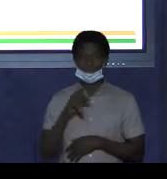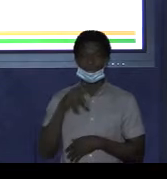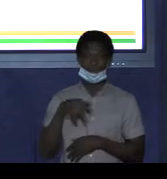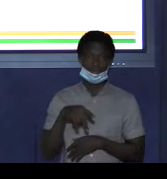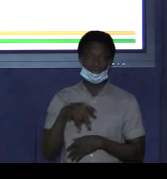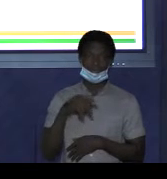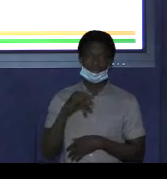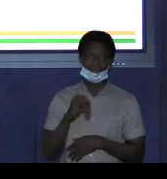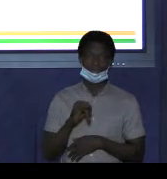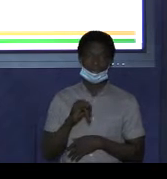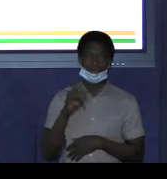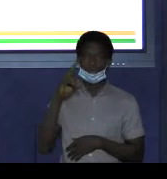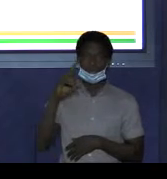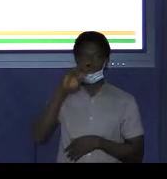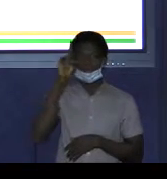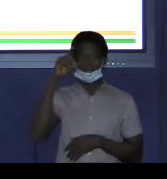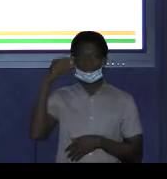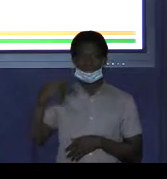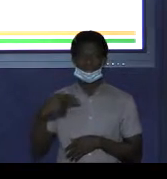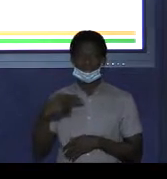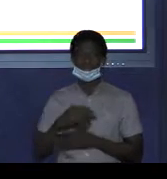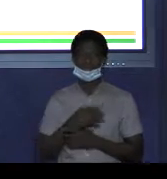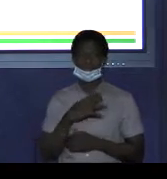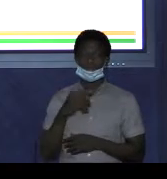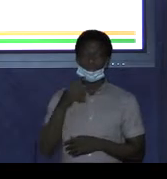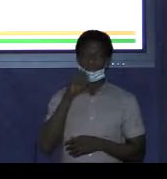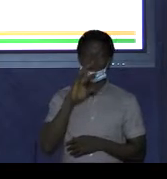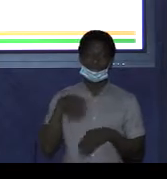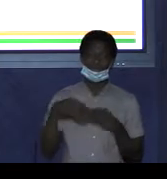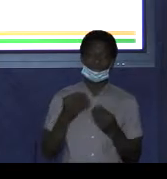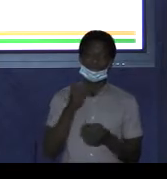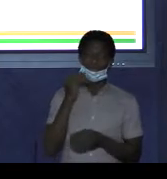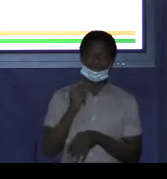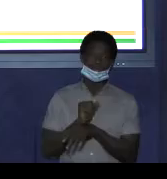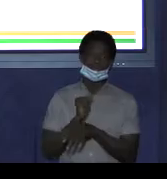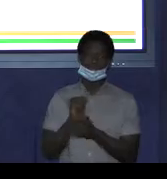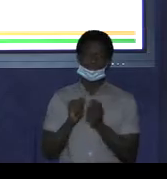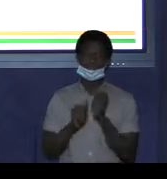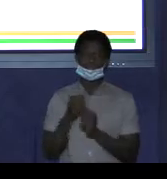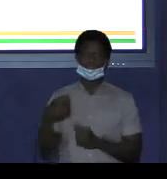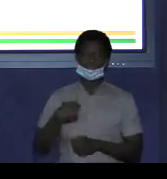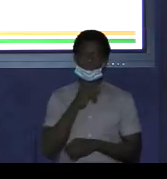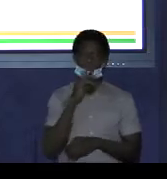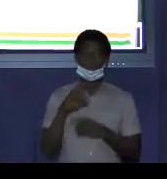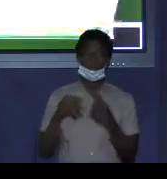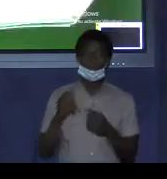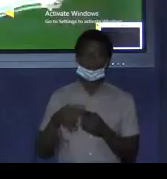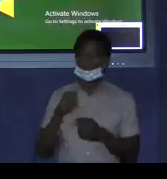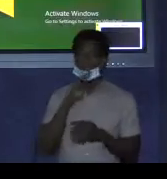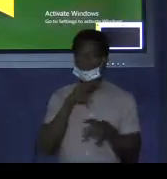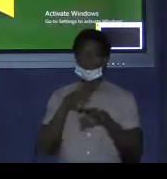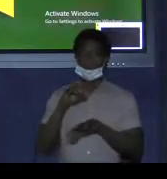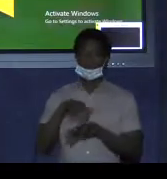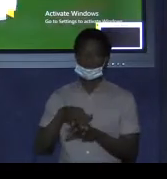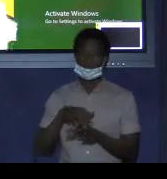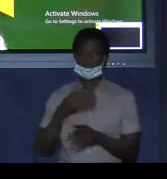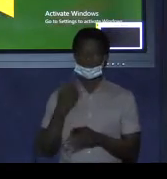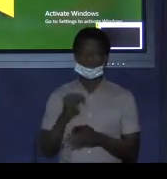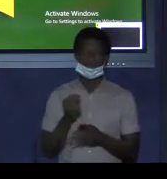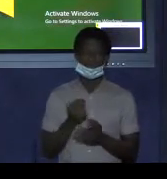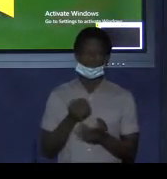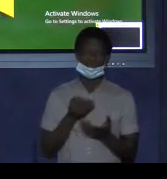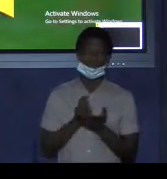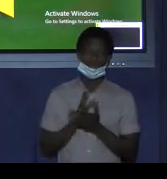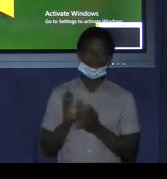1/3 pi r squared h. And then you were given an assignment, which we are going to be looking